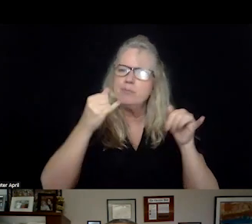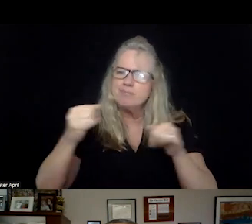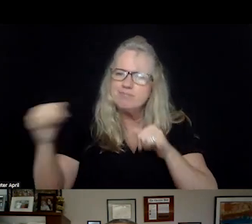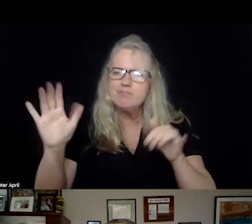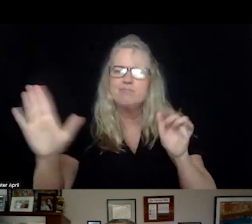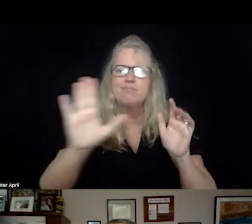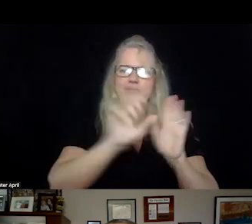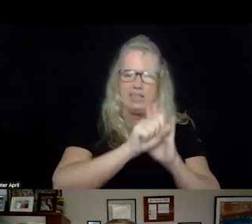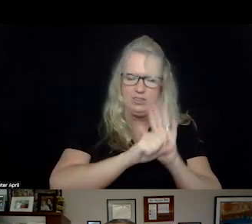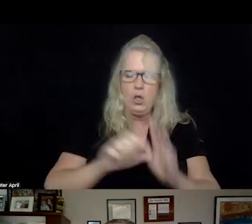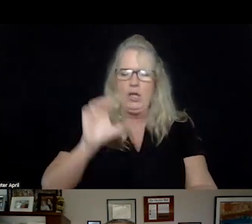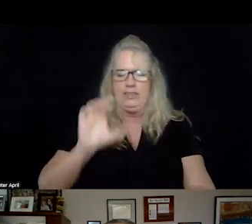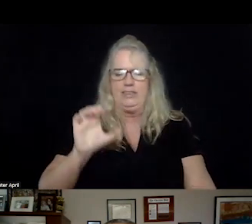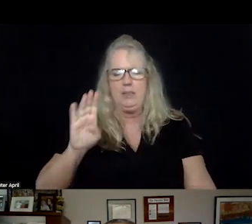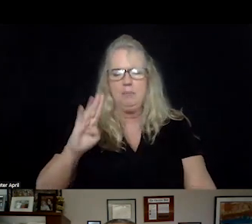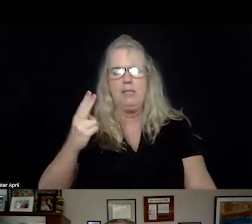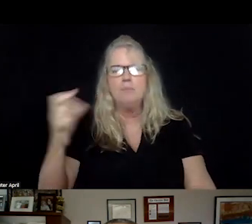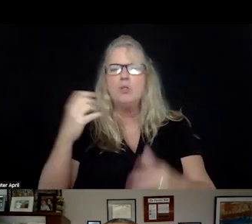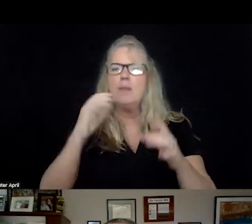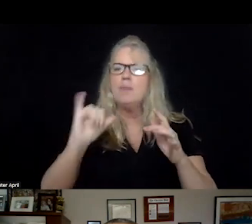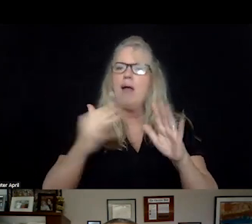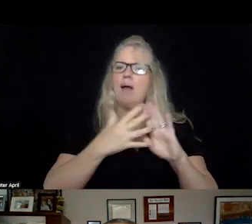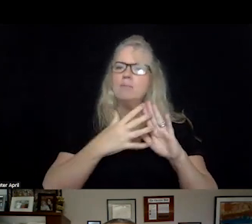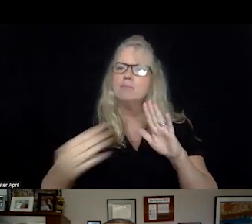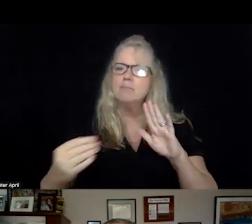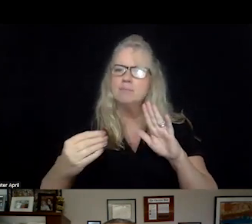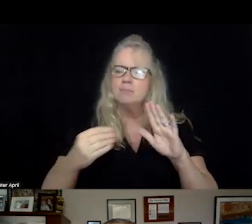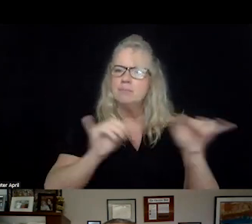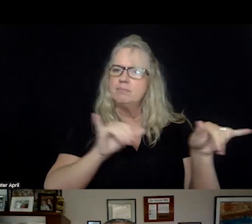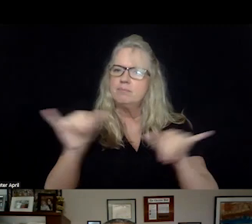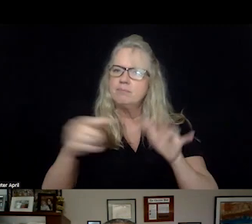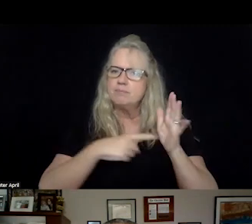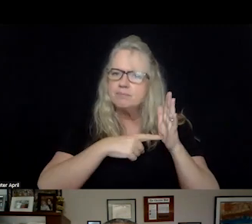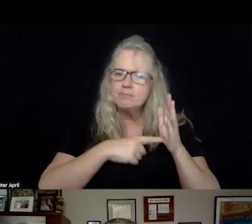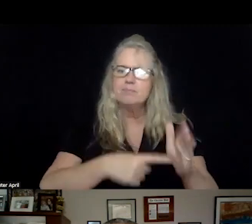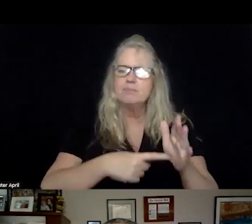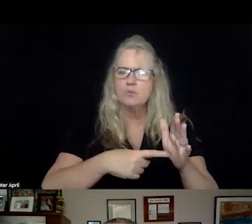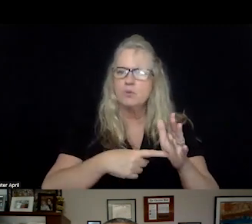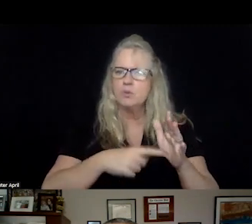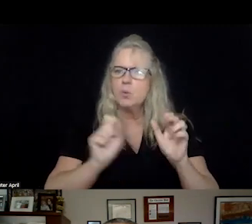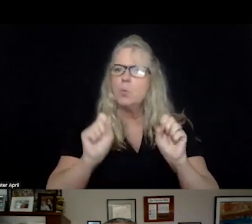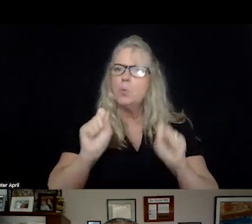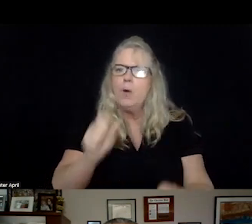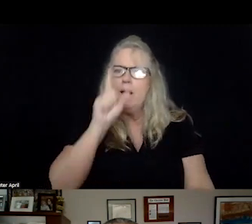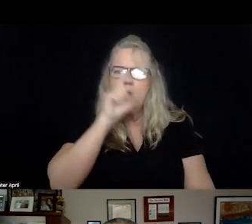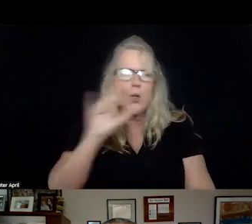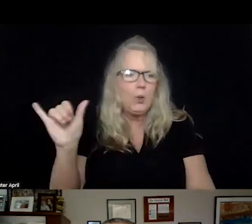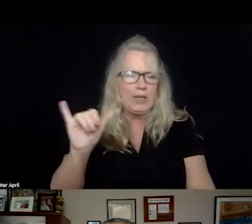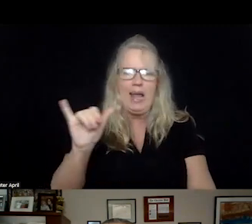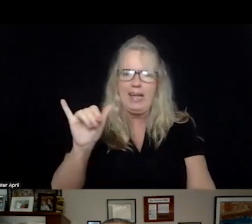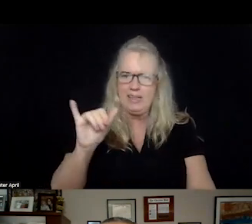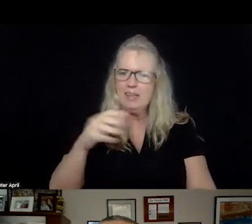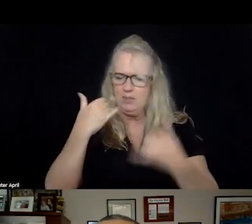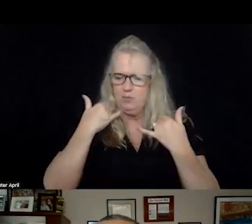think CCBHCs can be a template for not only what the system of care can look like at present,